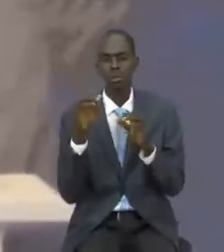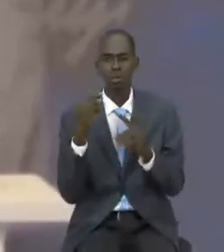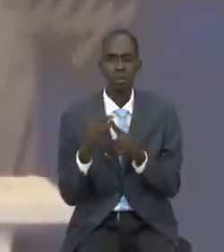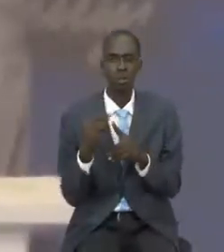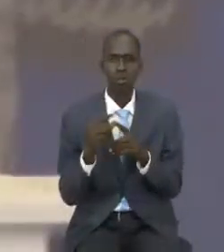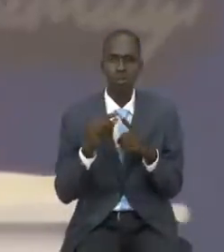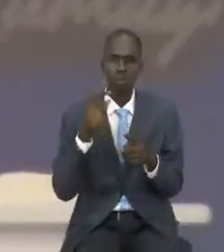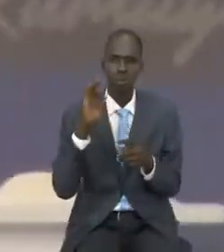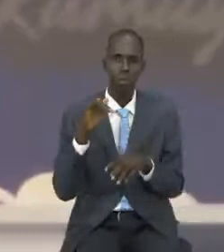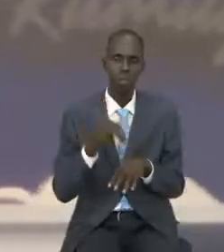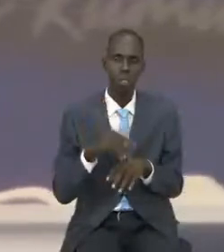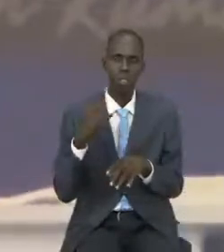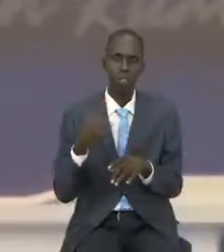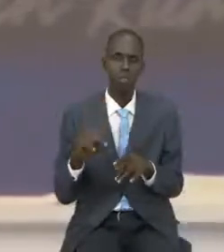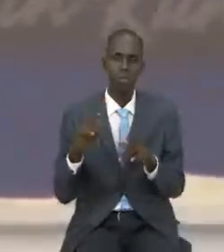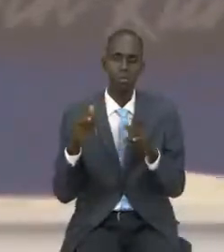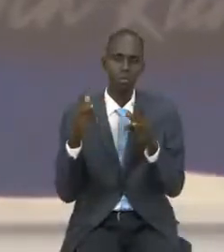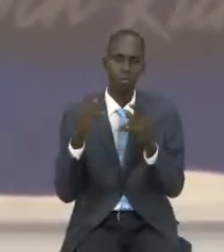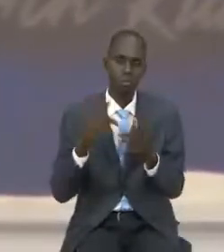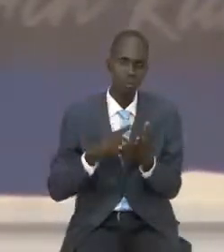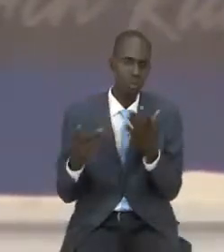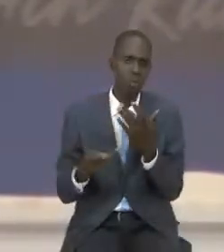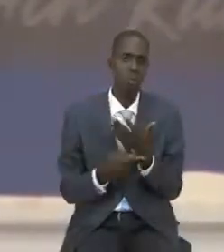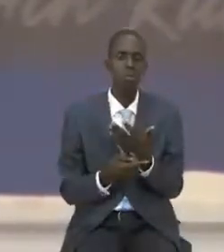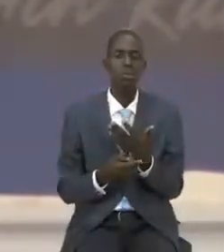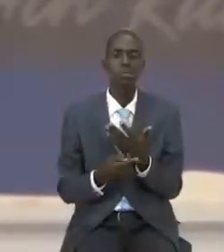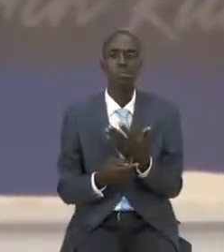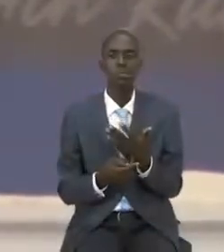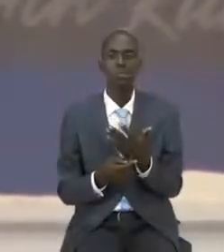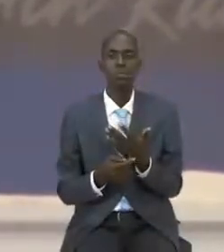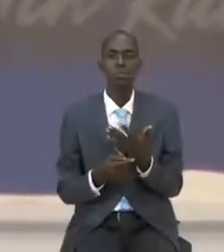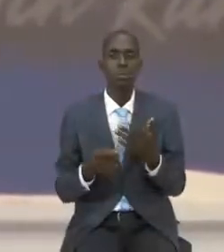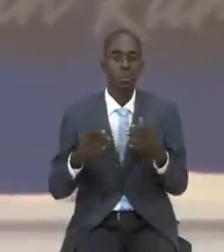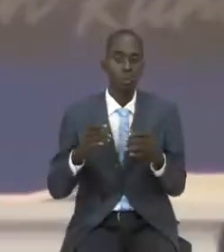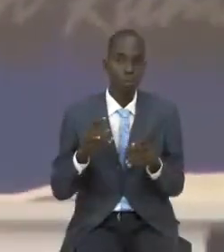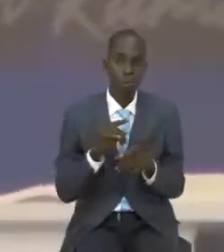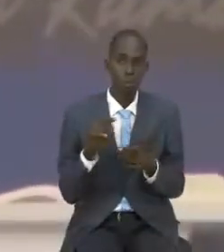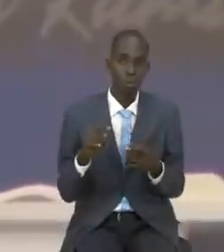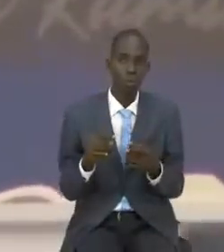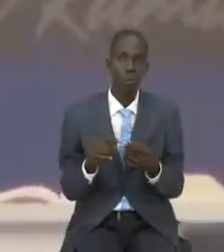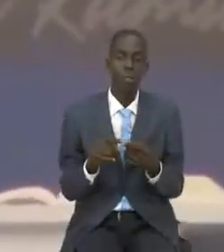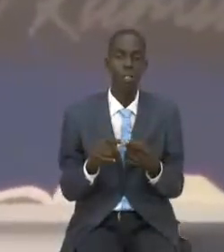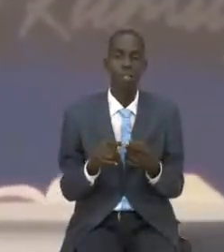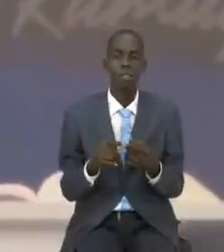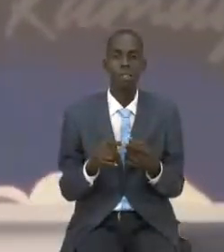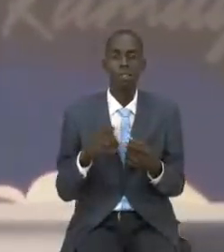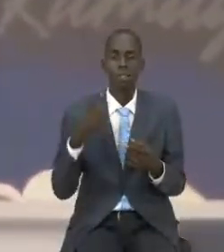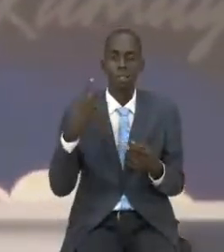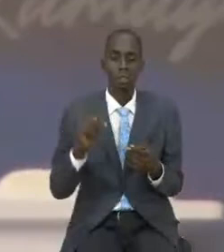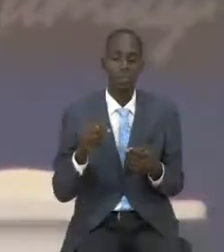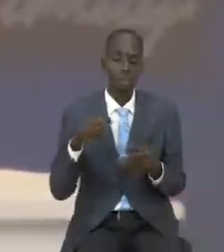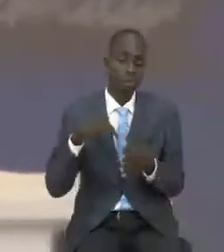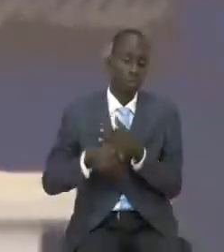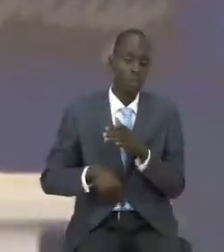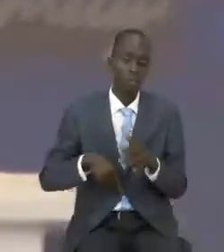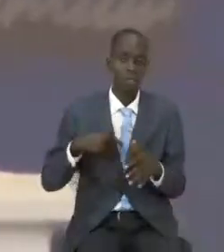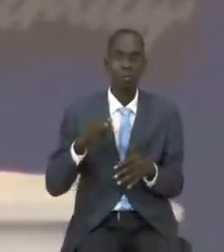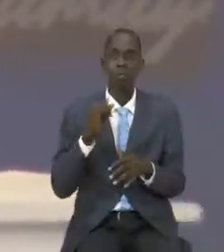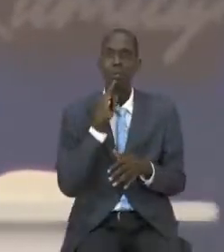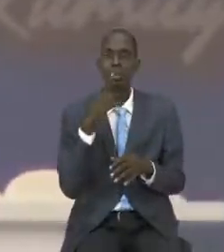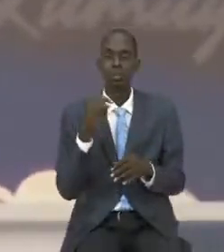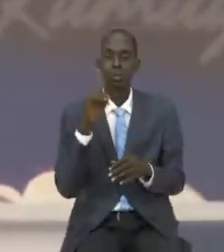a kind of message in the conference. Where deeper life is the organizer, they preach